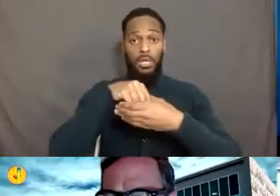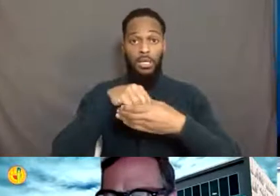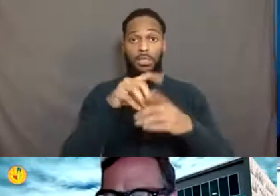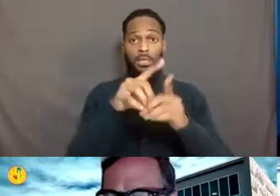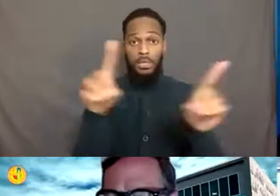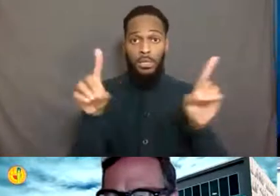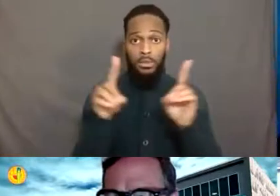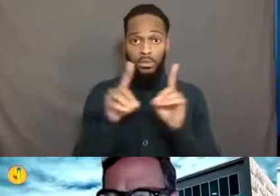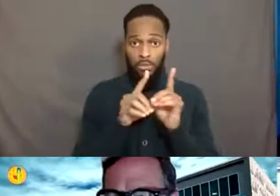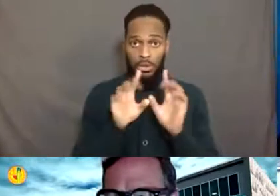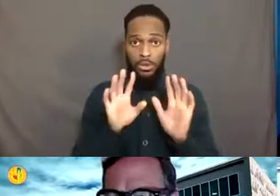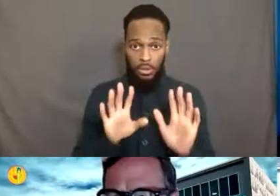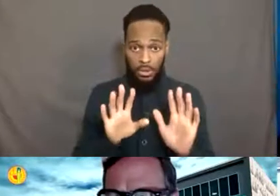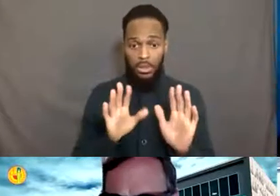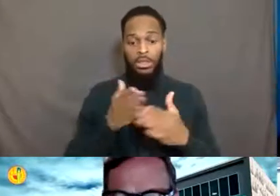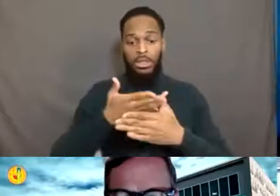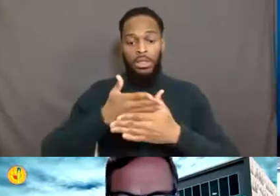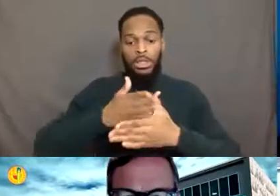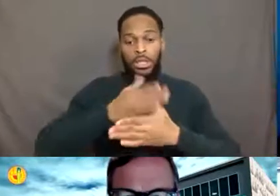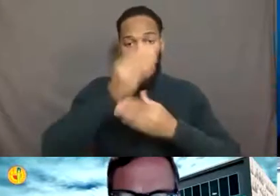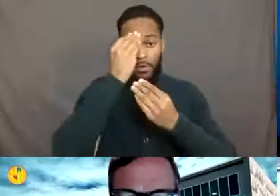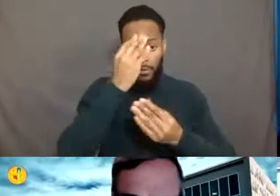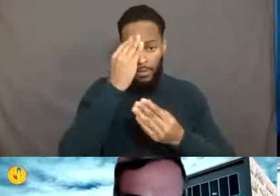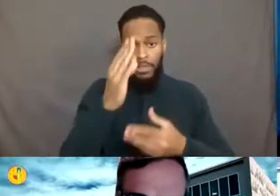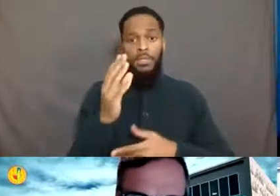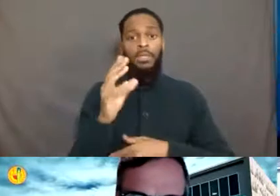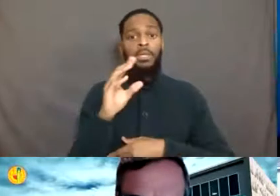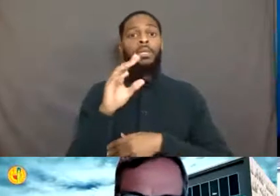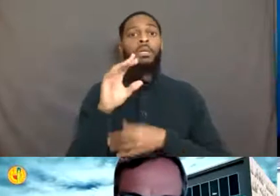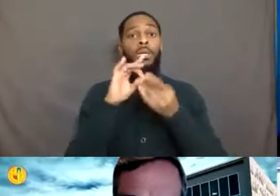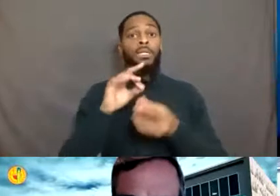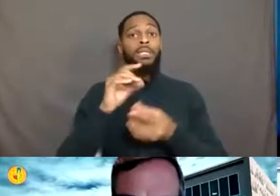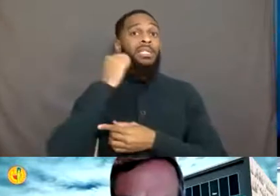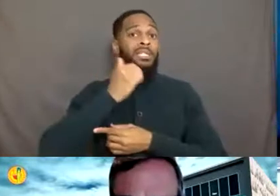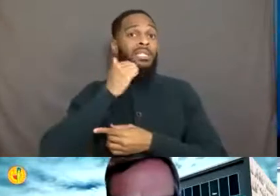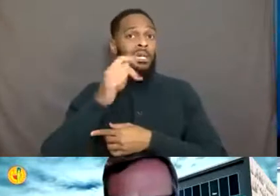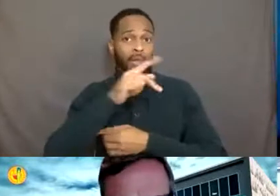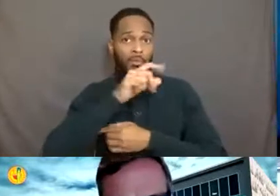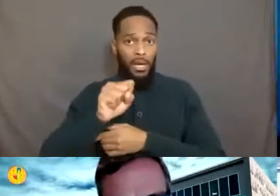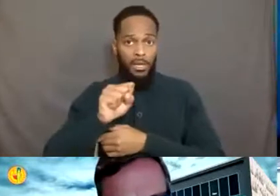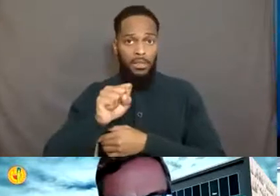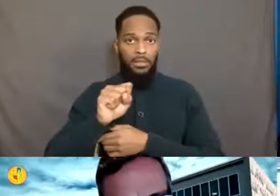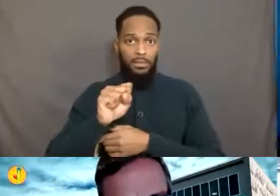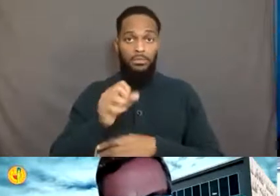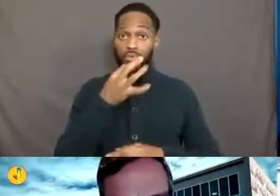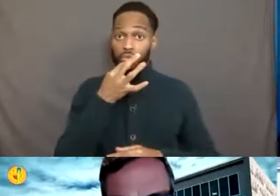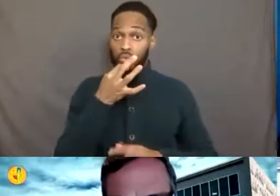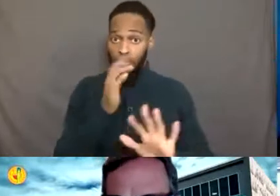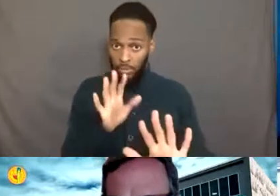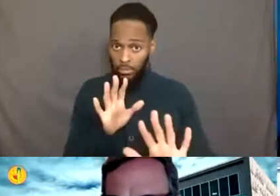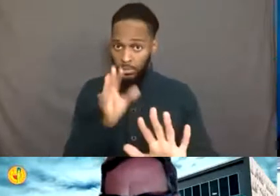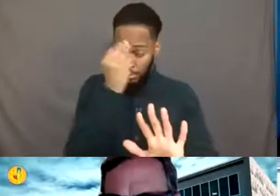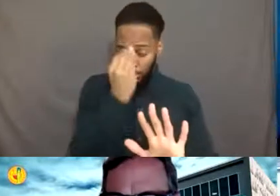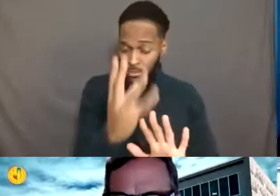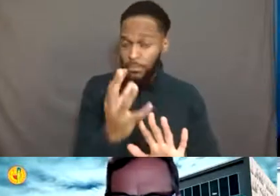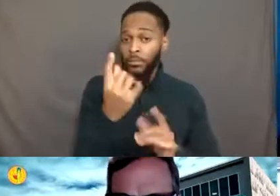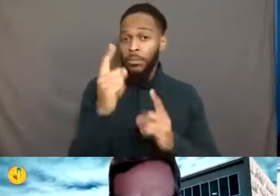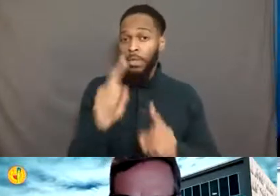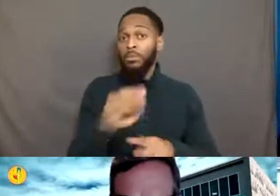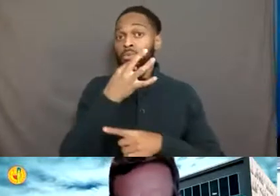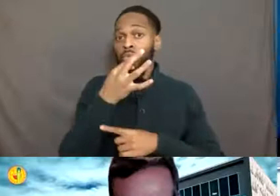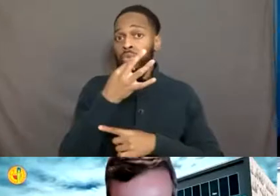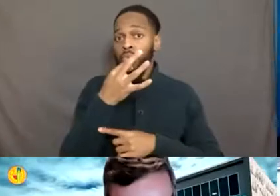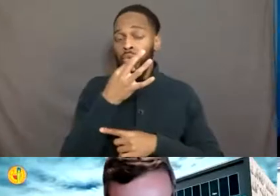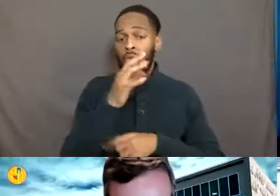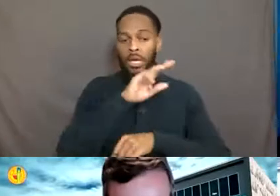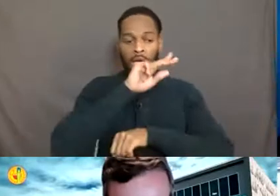share information on the Daily Pass just around the corner. Sit tight, it's coming just around the corner in principal